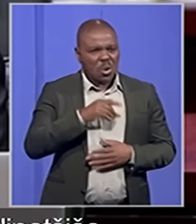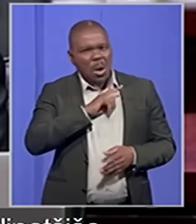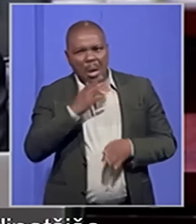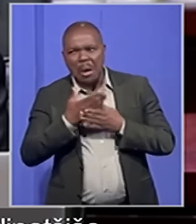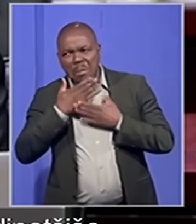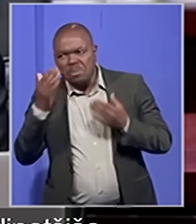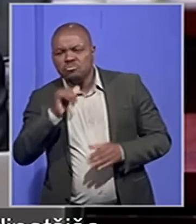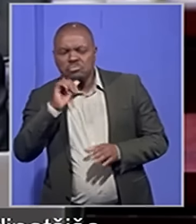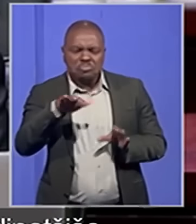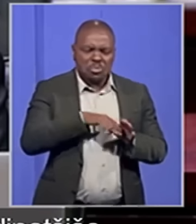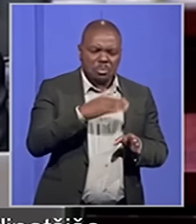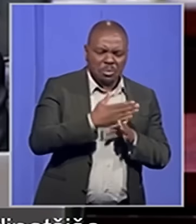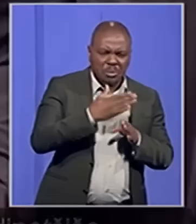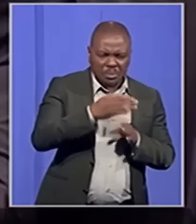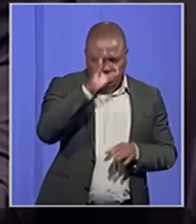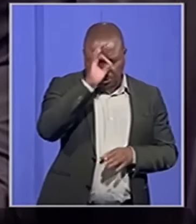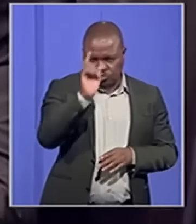mošomo.